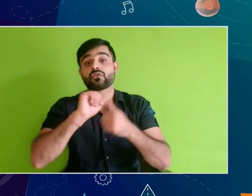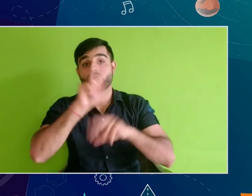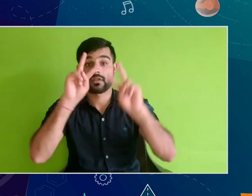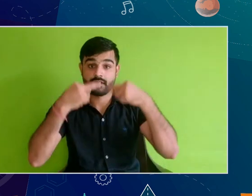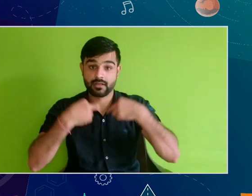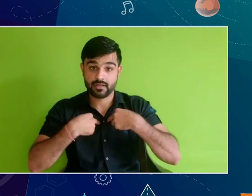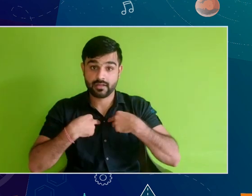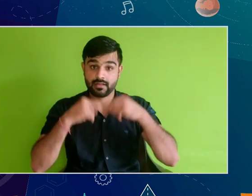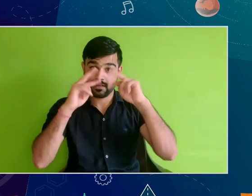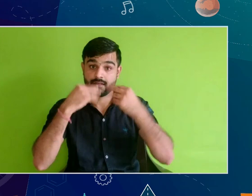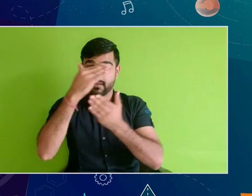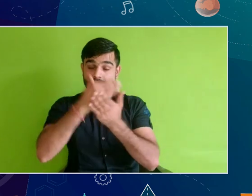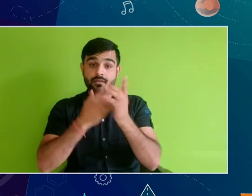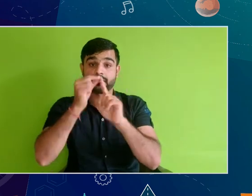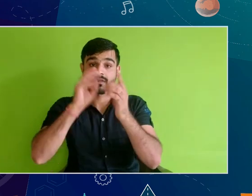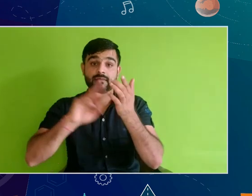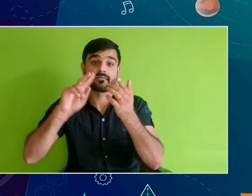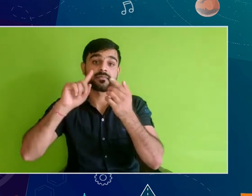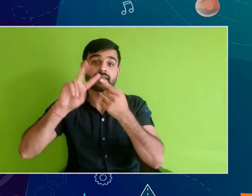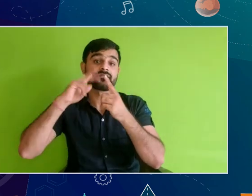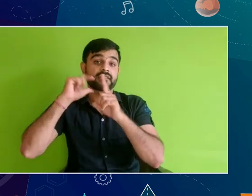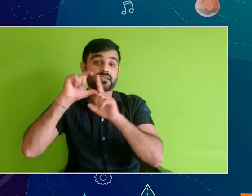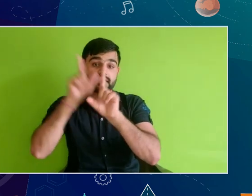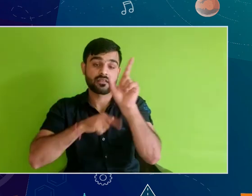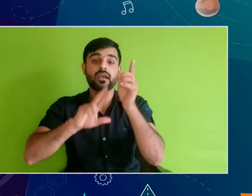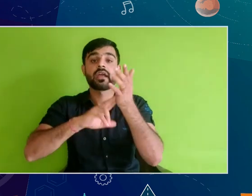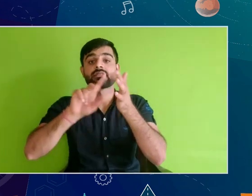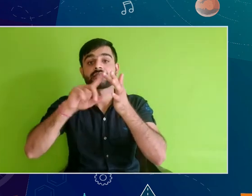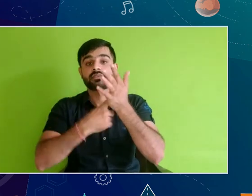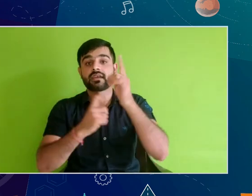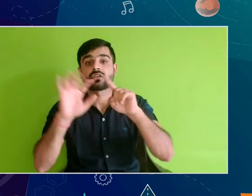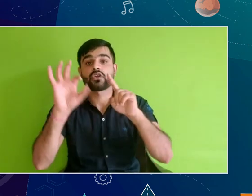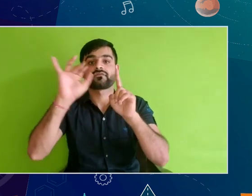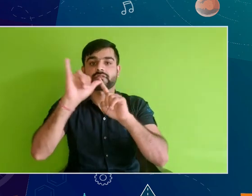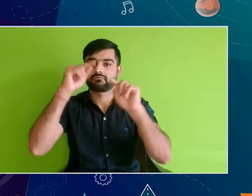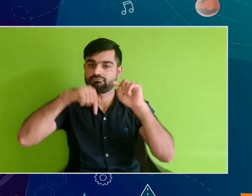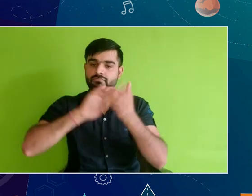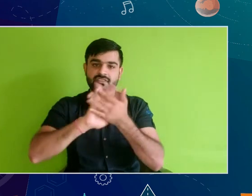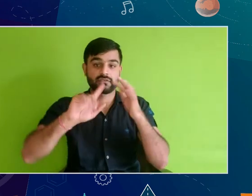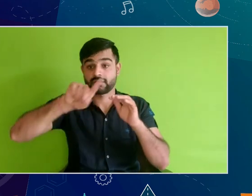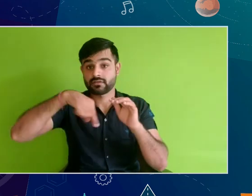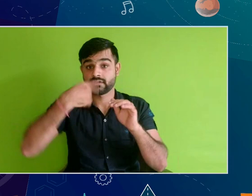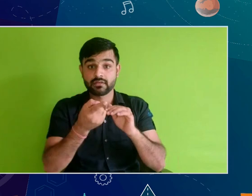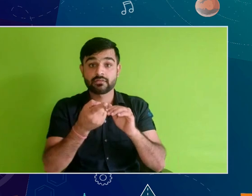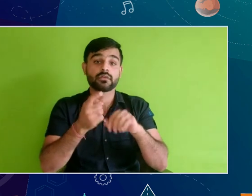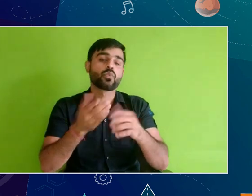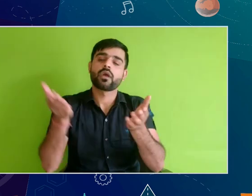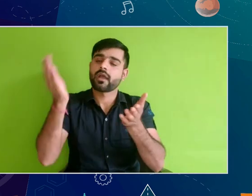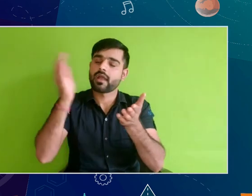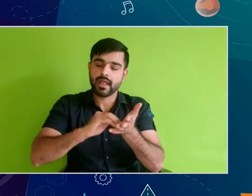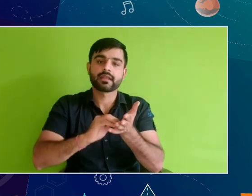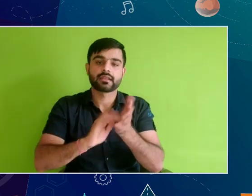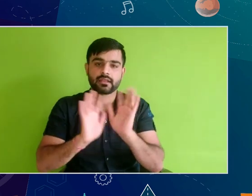PM eVidya channel and NCERT official. So that's it for today's session now. And tomorrow we will be available once again while having an exciting